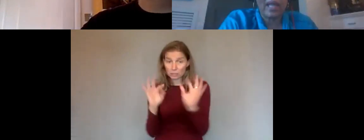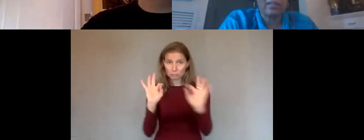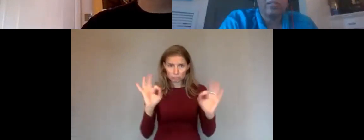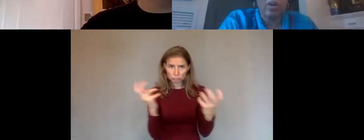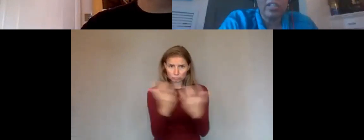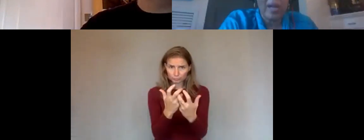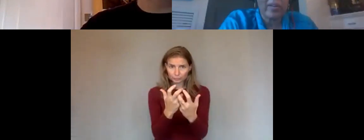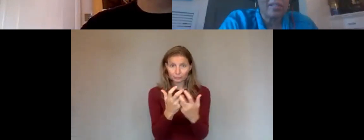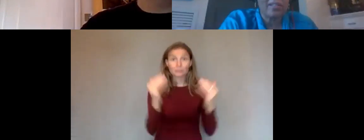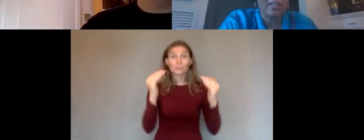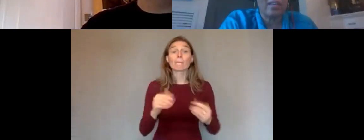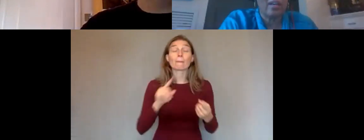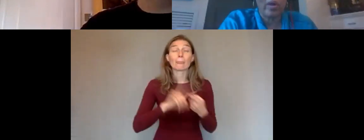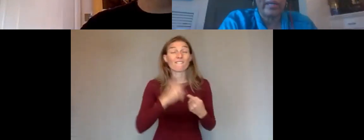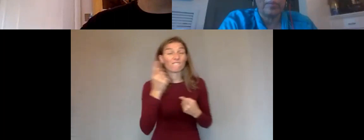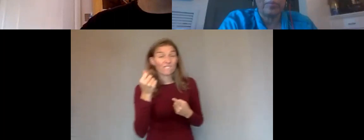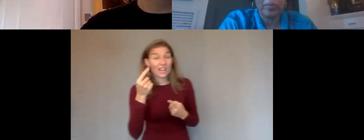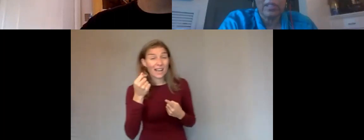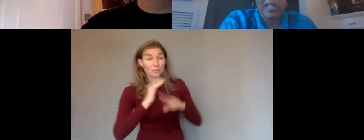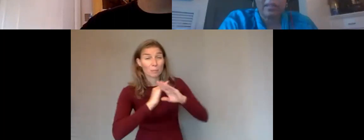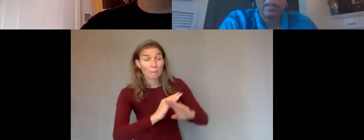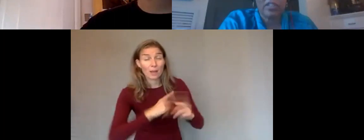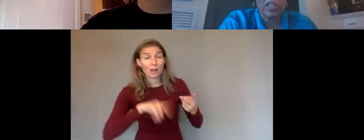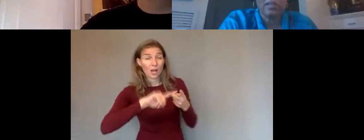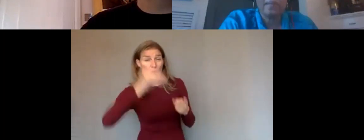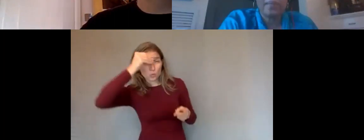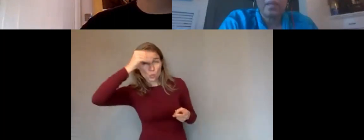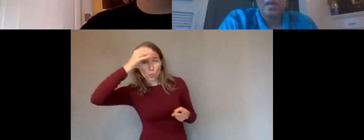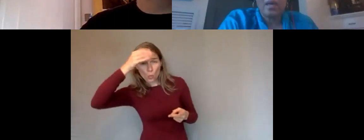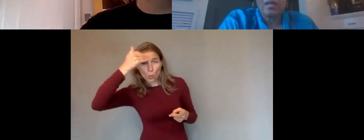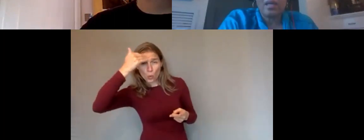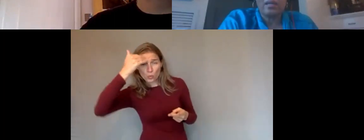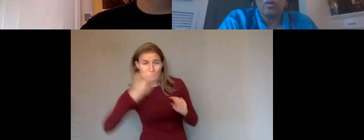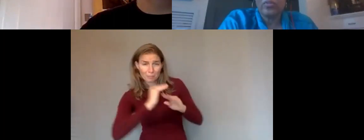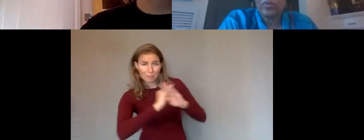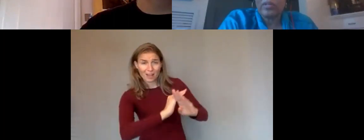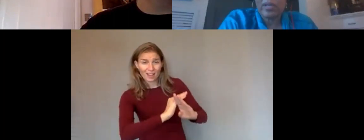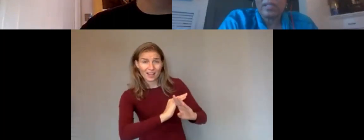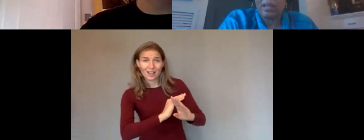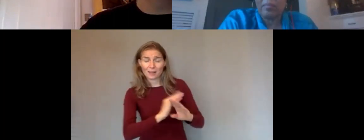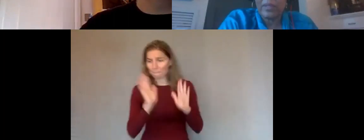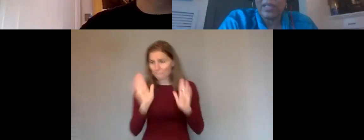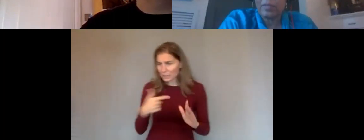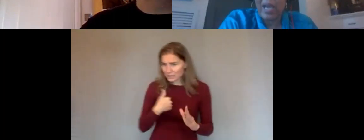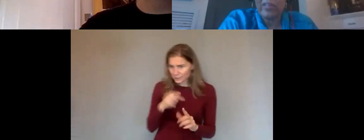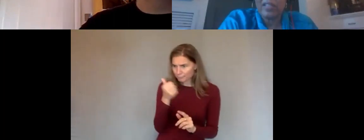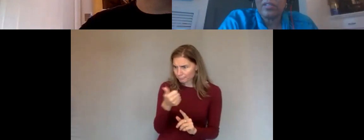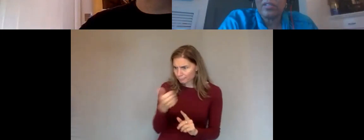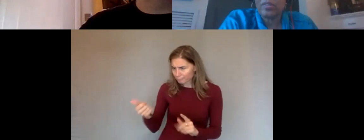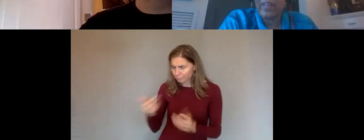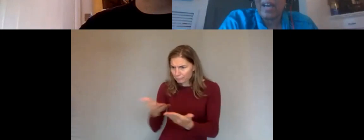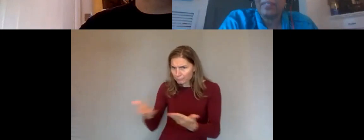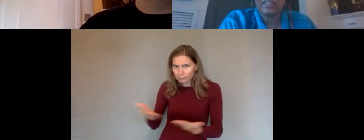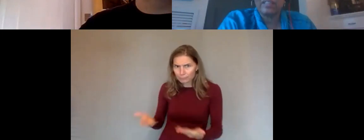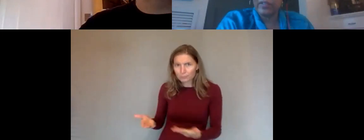financial and knowledge barriers in acquiring appropriate technology. It also presents barriers